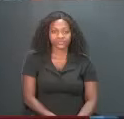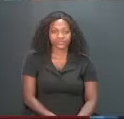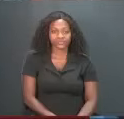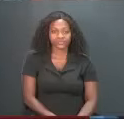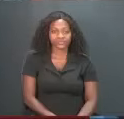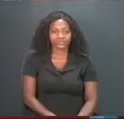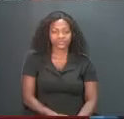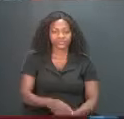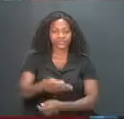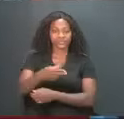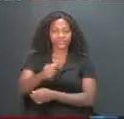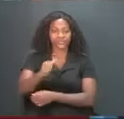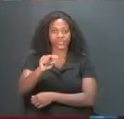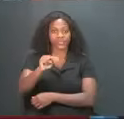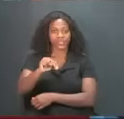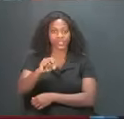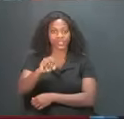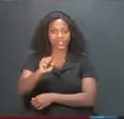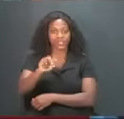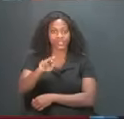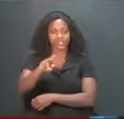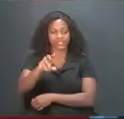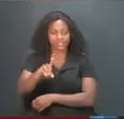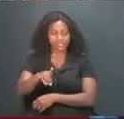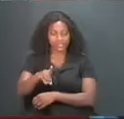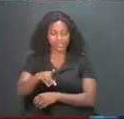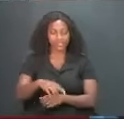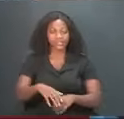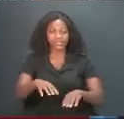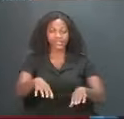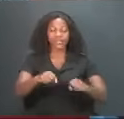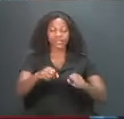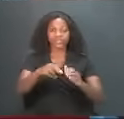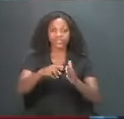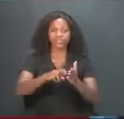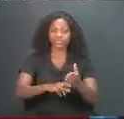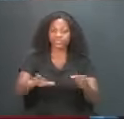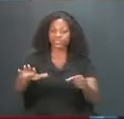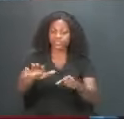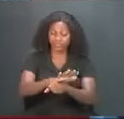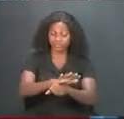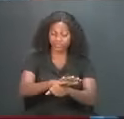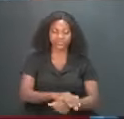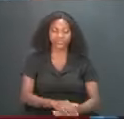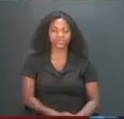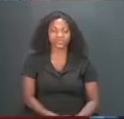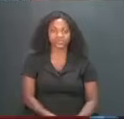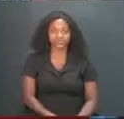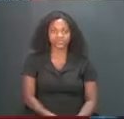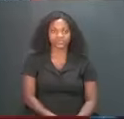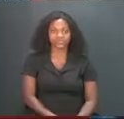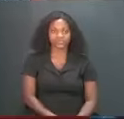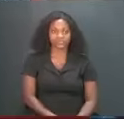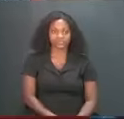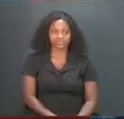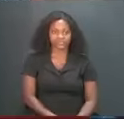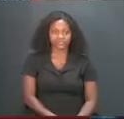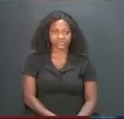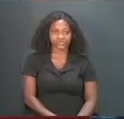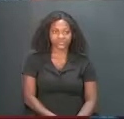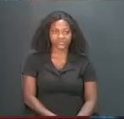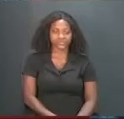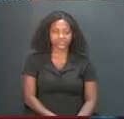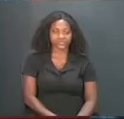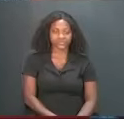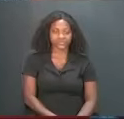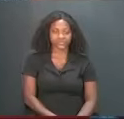I want the Hansard report. I want the Hansard to capture the report as fully read. Thank you.